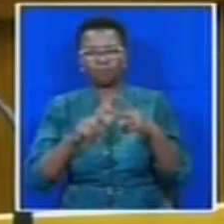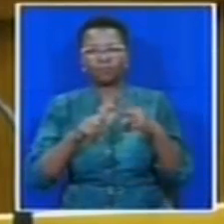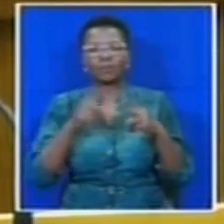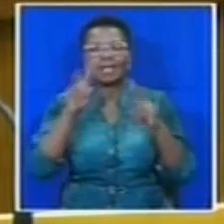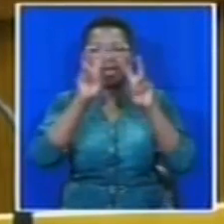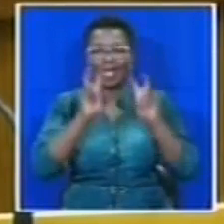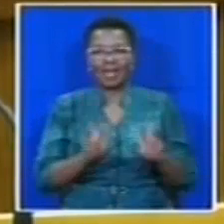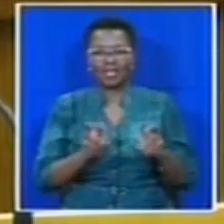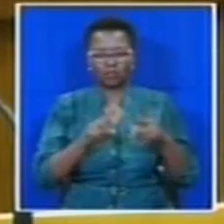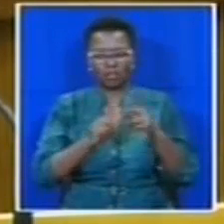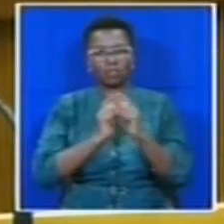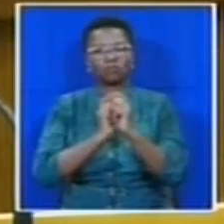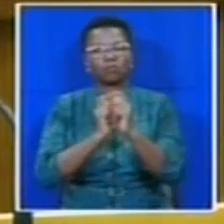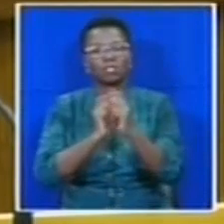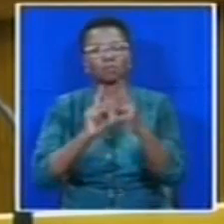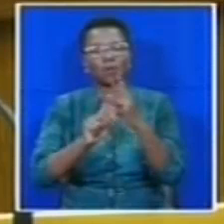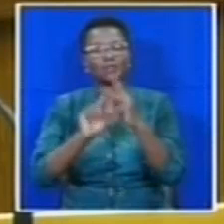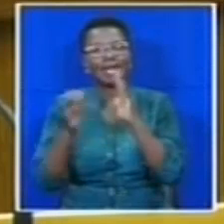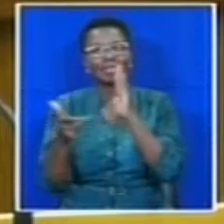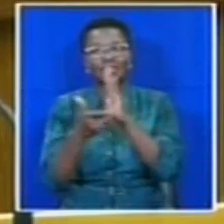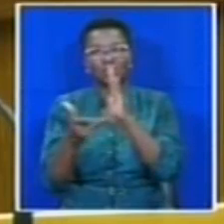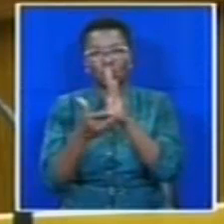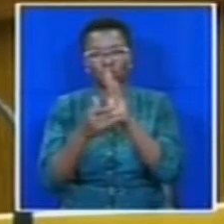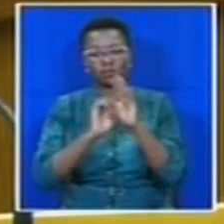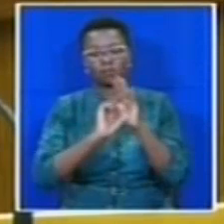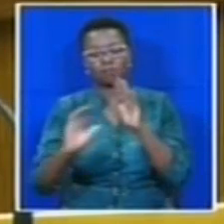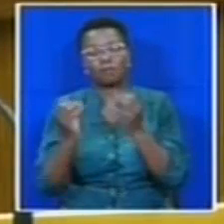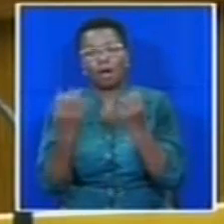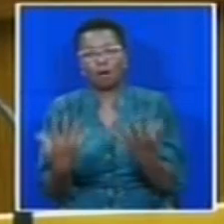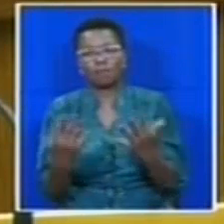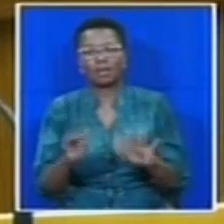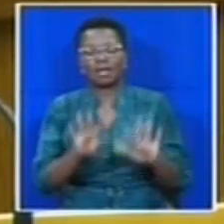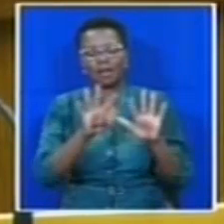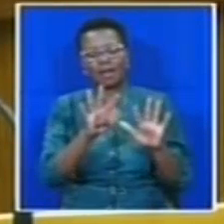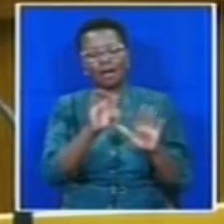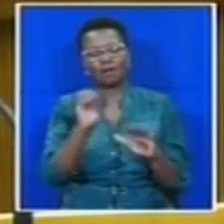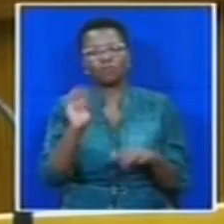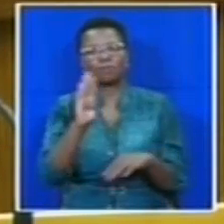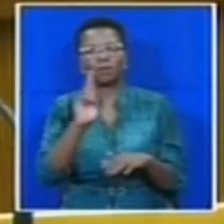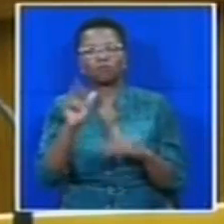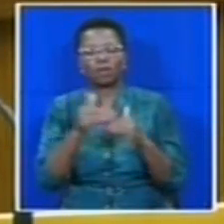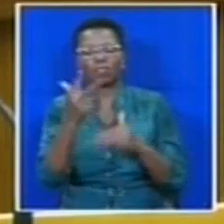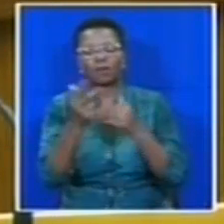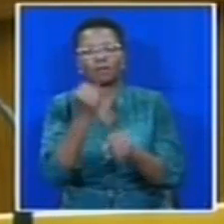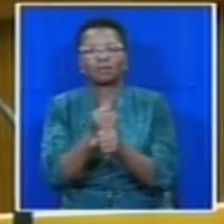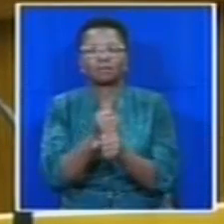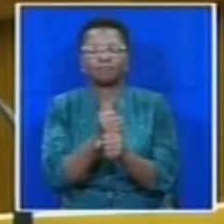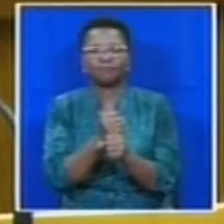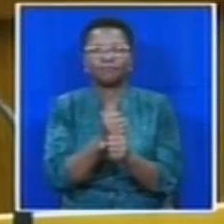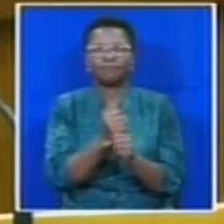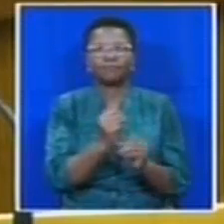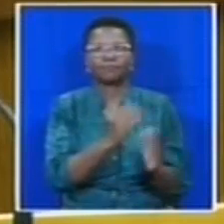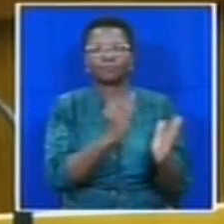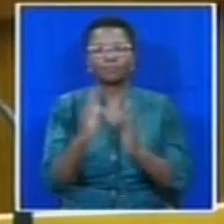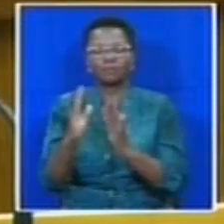energy, transport, and telecommunications, will amount to over 900 billion rands over the next 3 years. Efforts